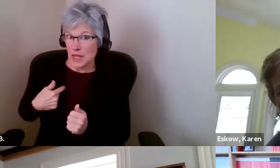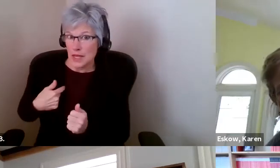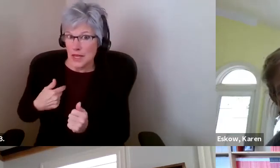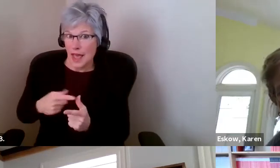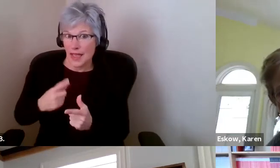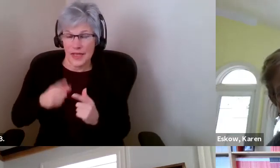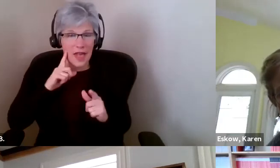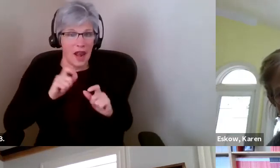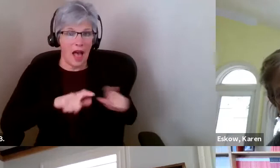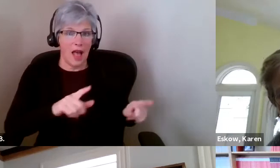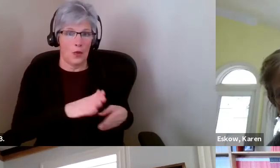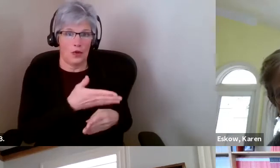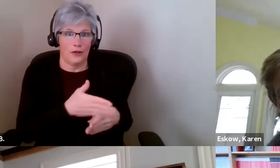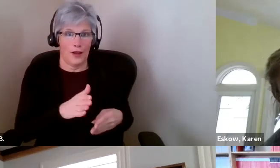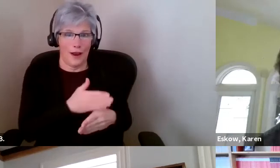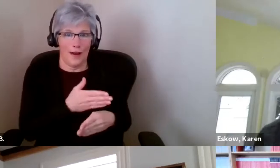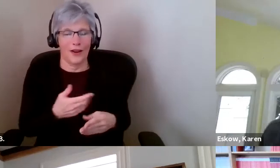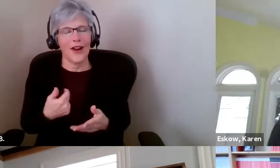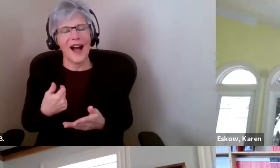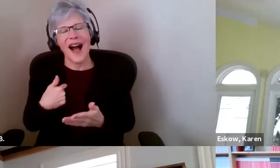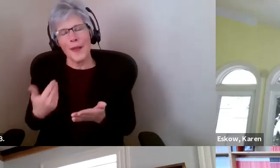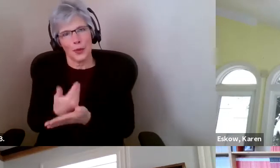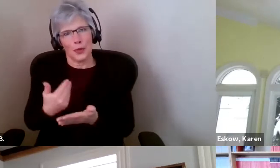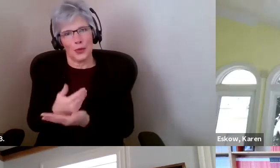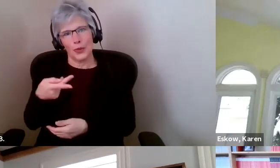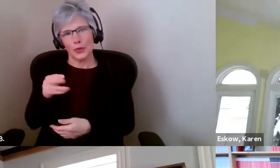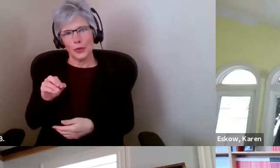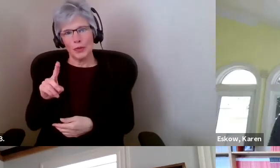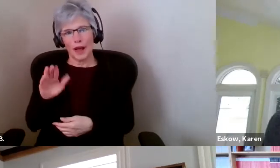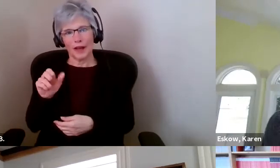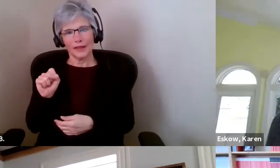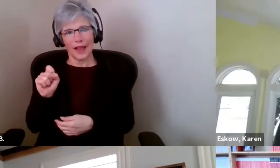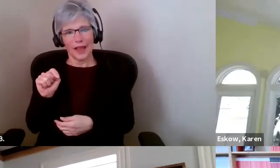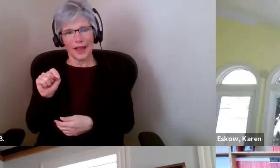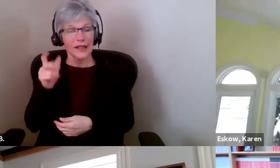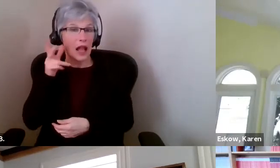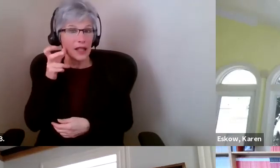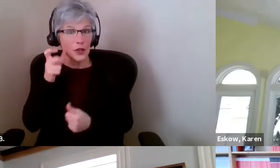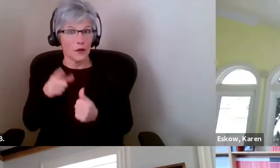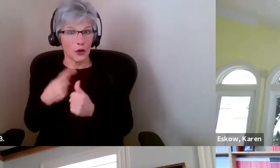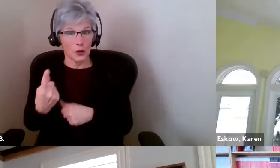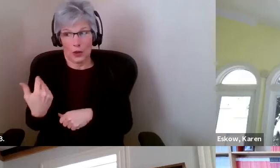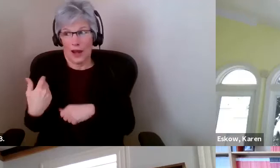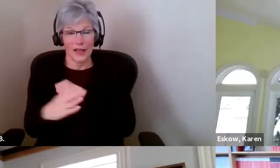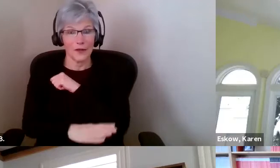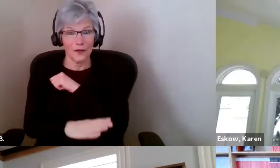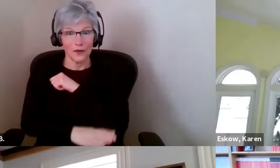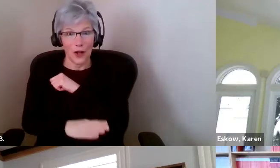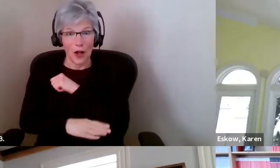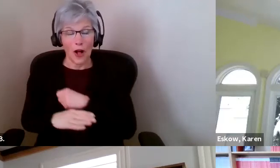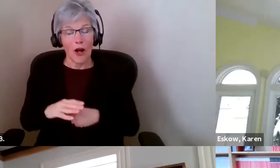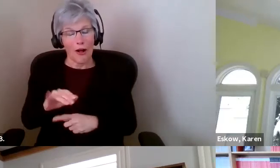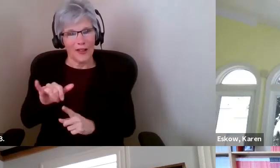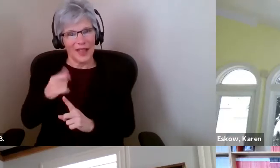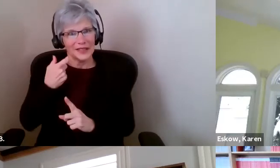really new to podcasts. I only listened to my first one last fall. I find it can be addicting, which is